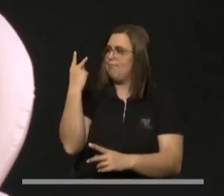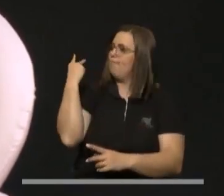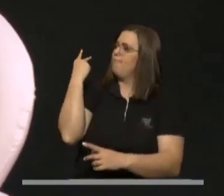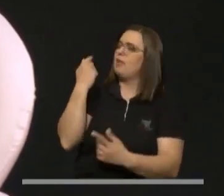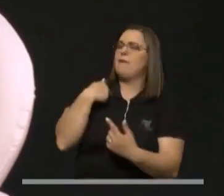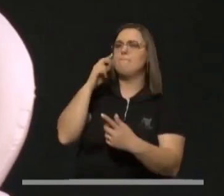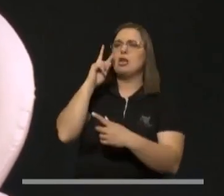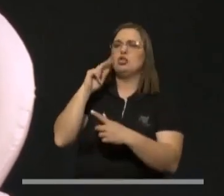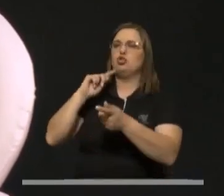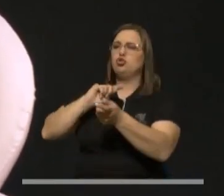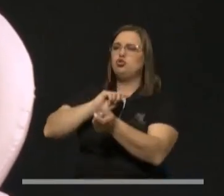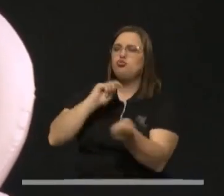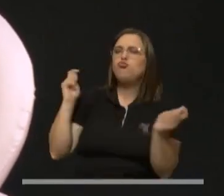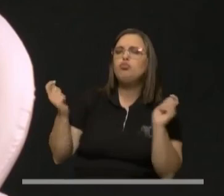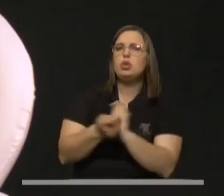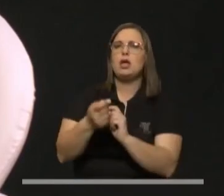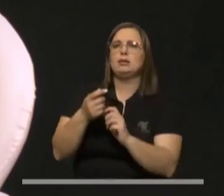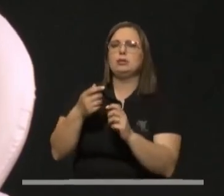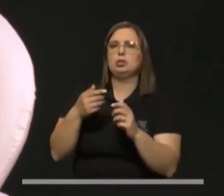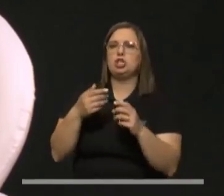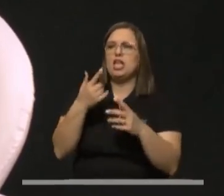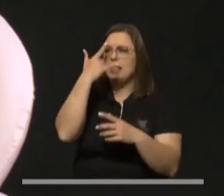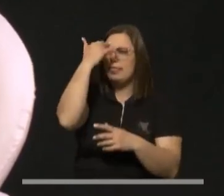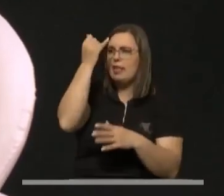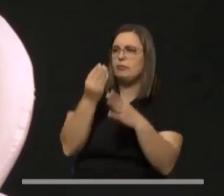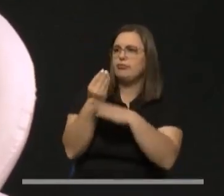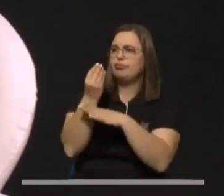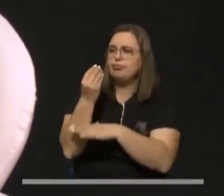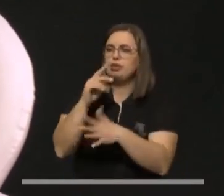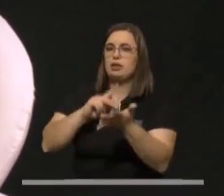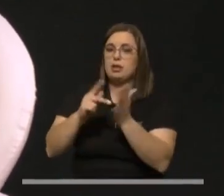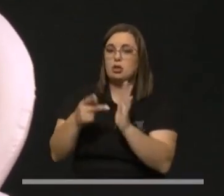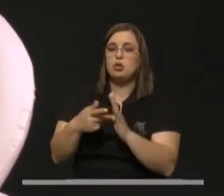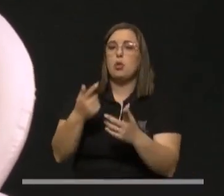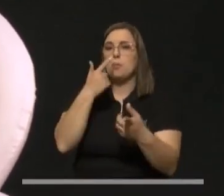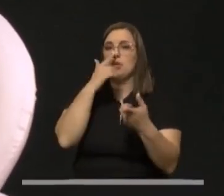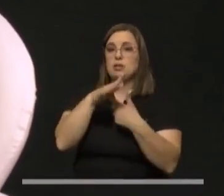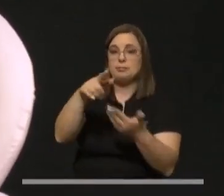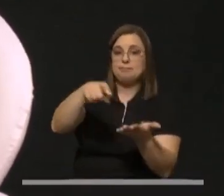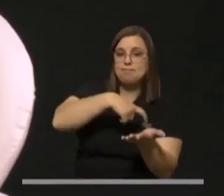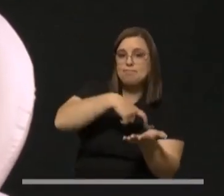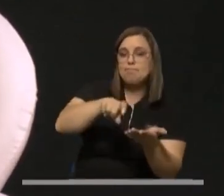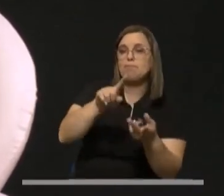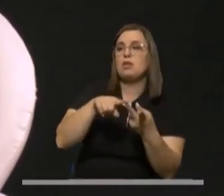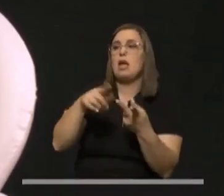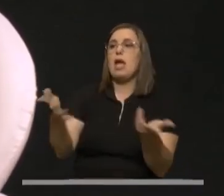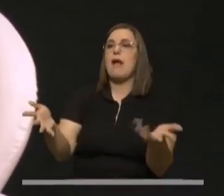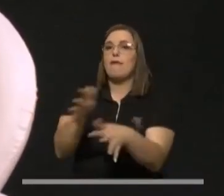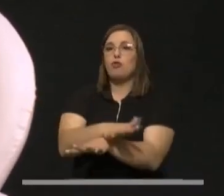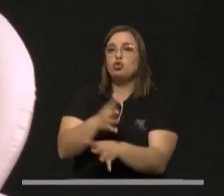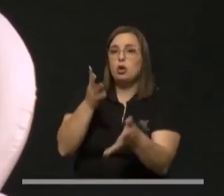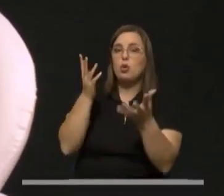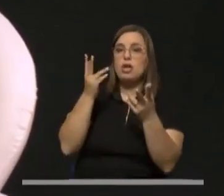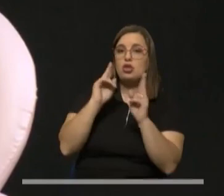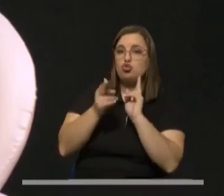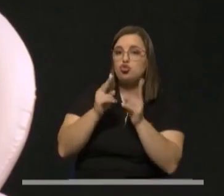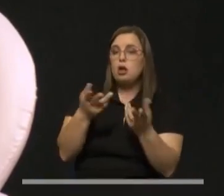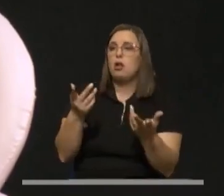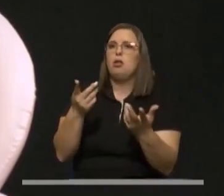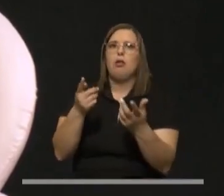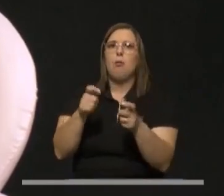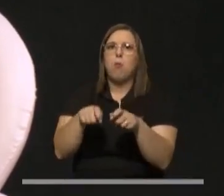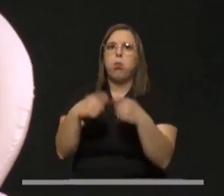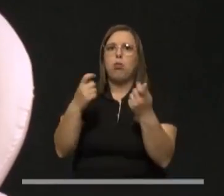to kill democracy. But I look at the history. If we look at the technical innovations, the case of printing and the